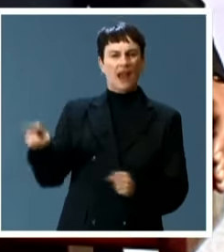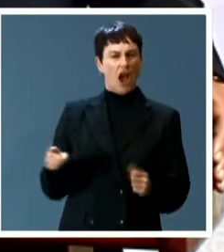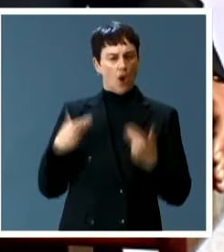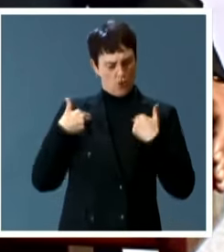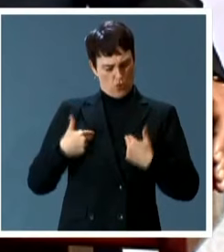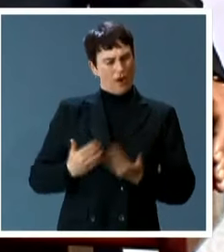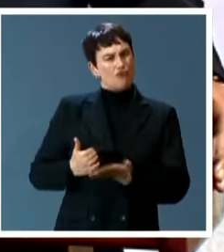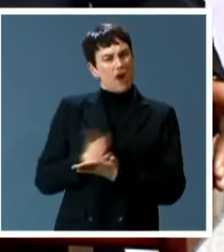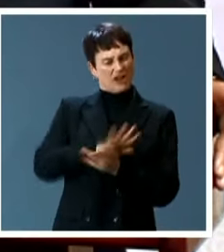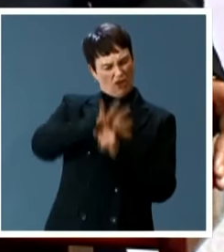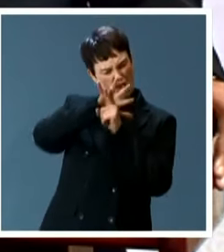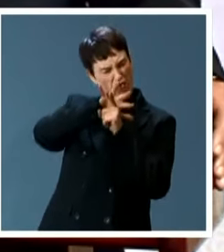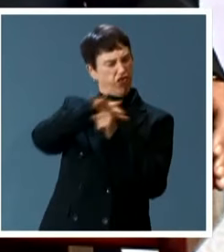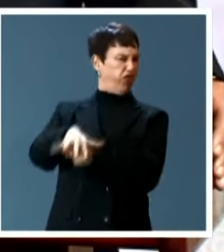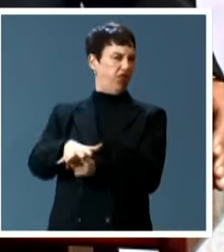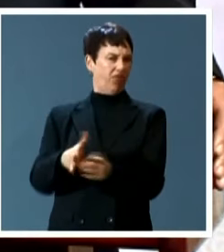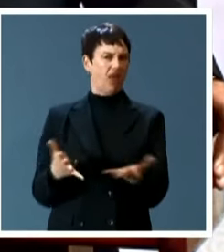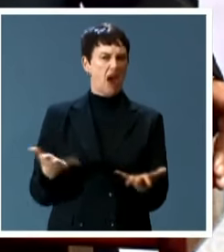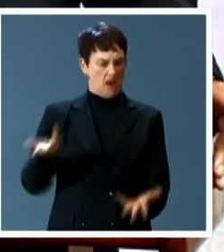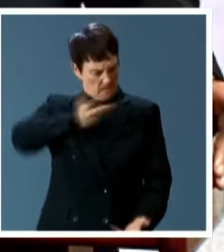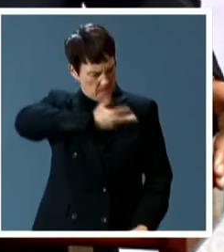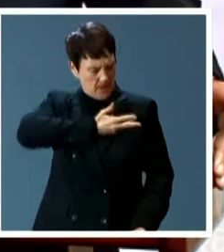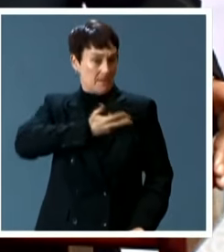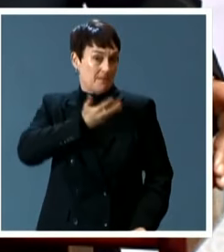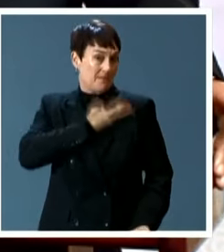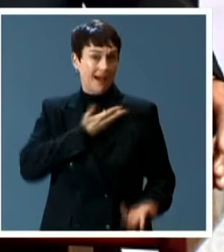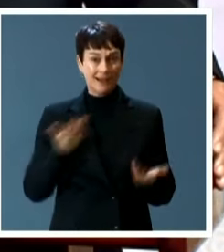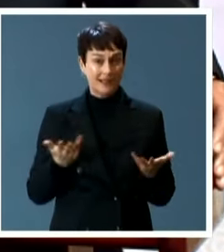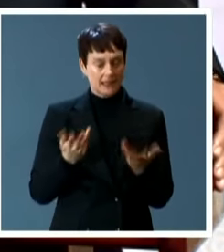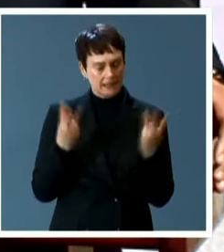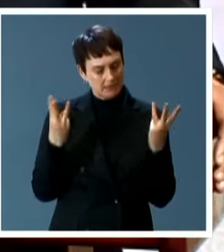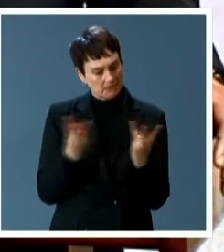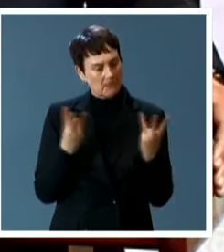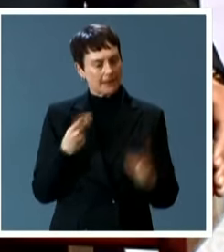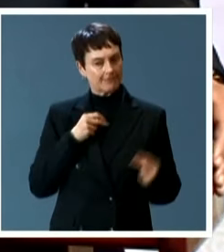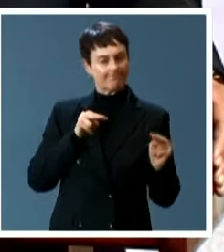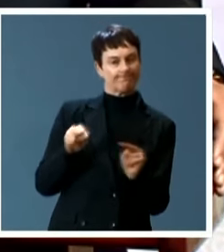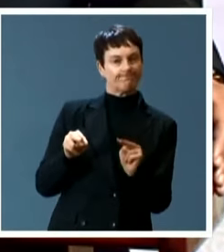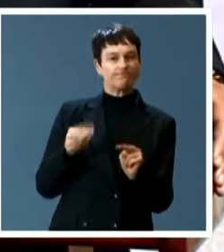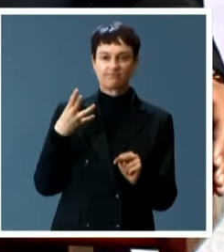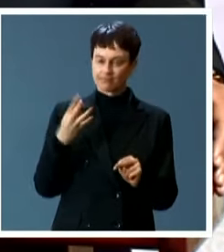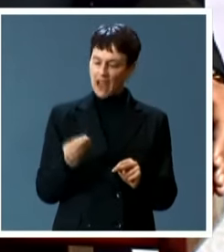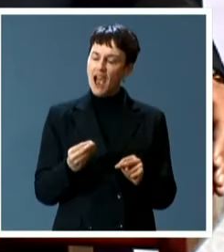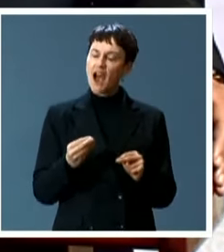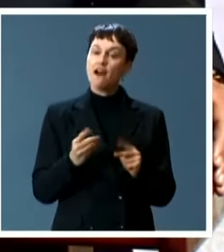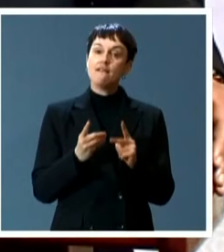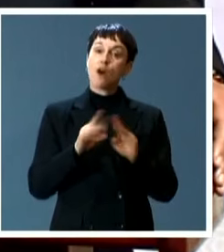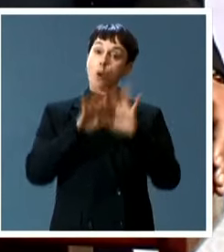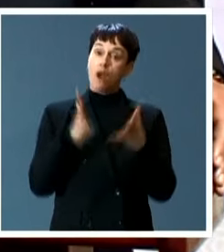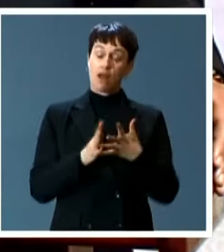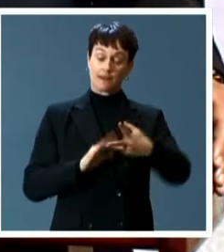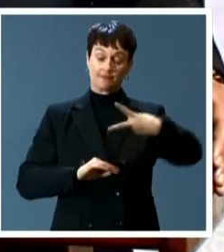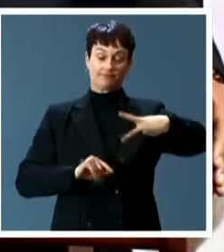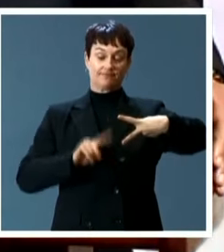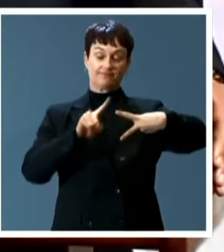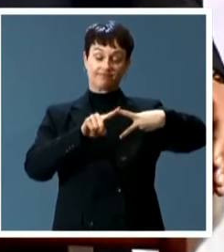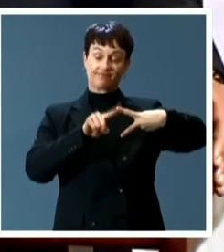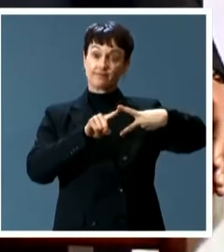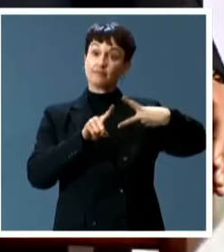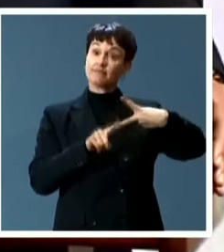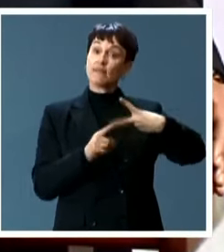rights. These movements point to two of the historic sources of inequality in our world, colonialism and